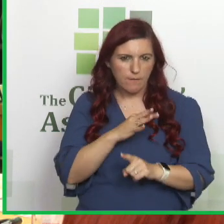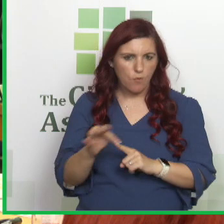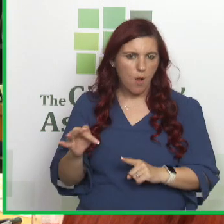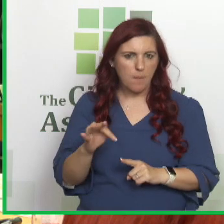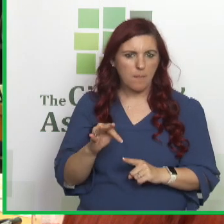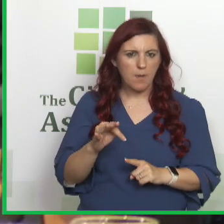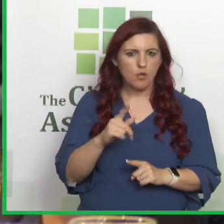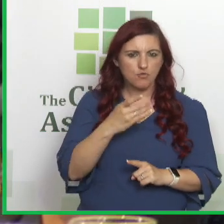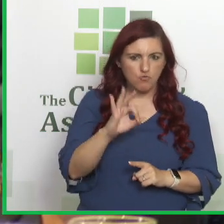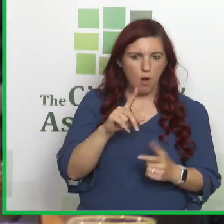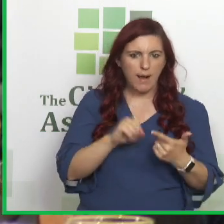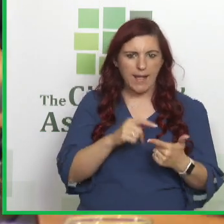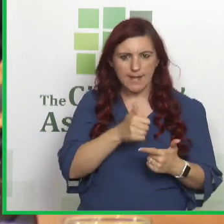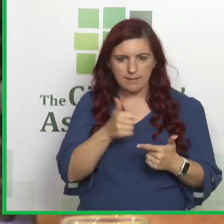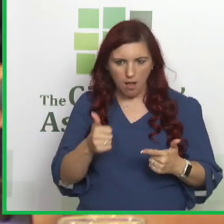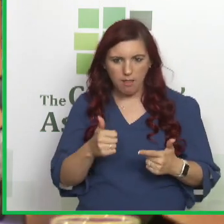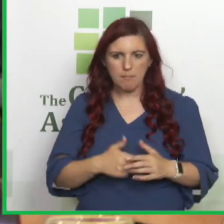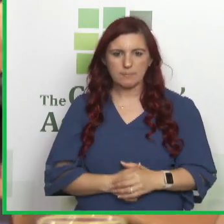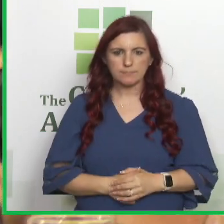free. So